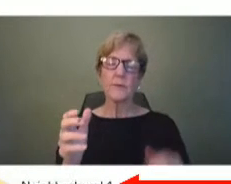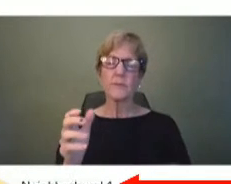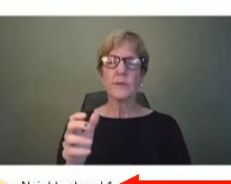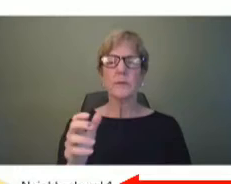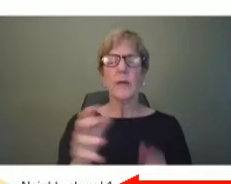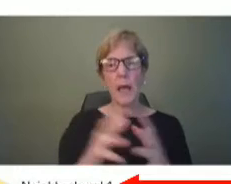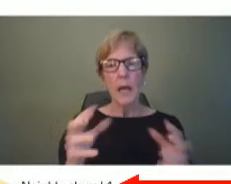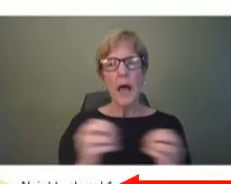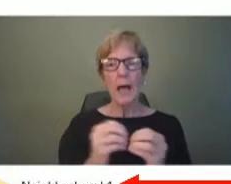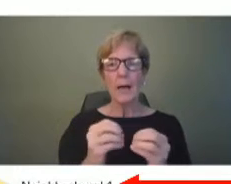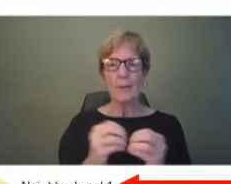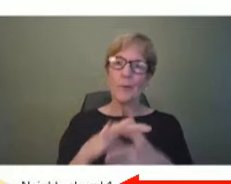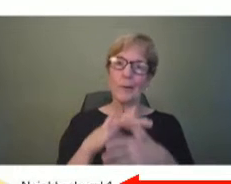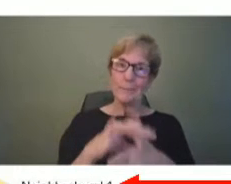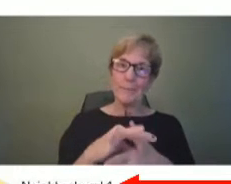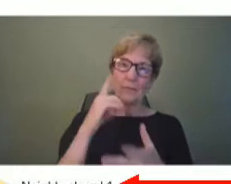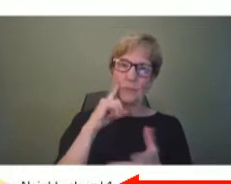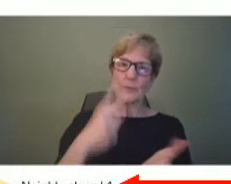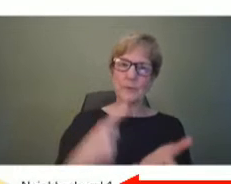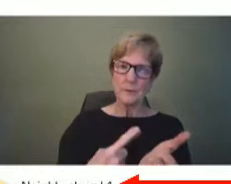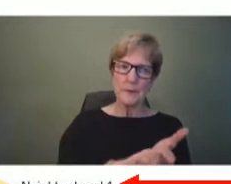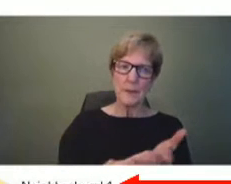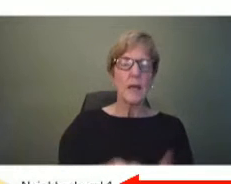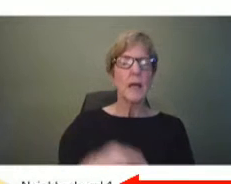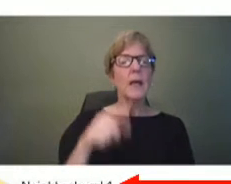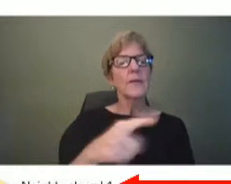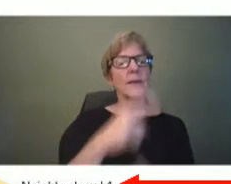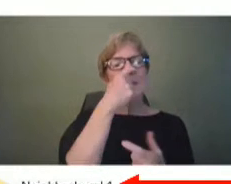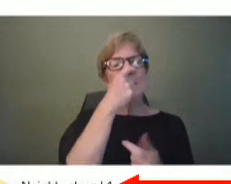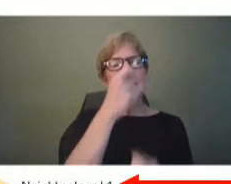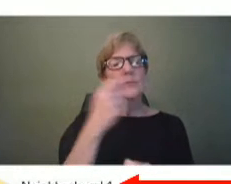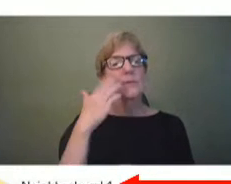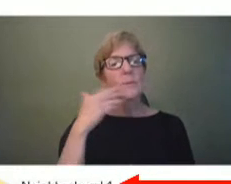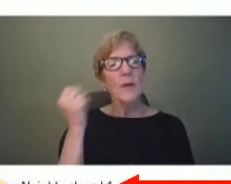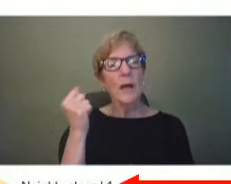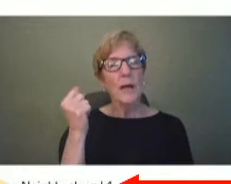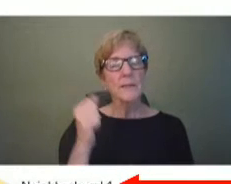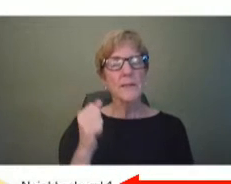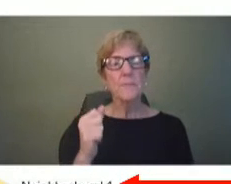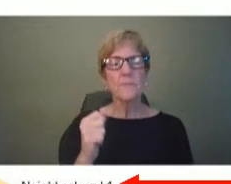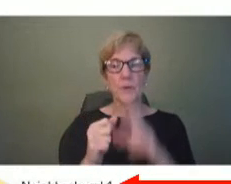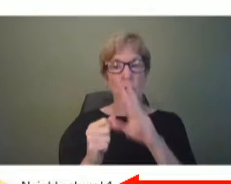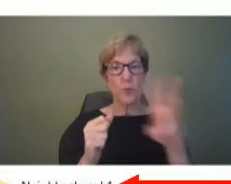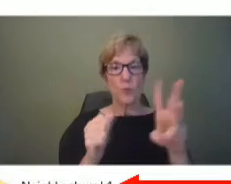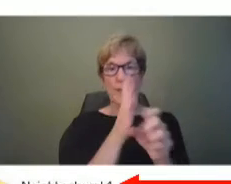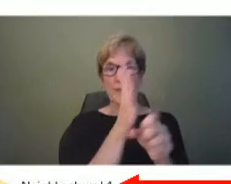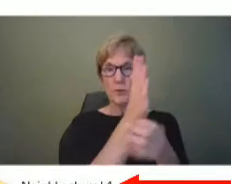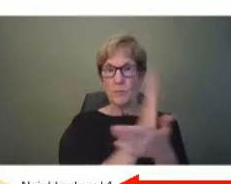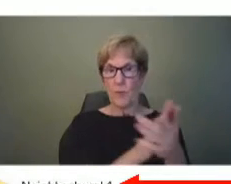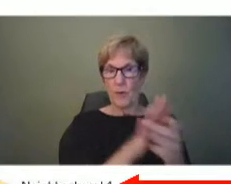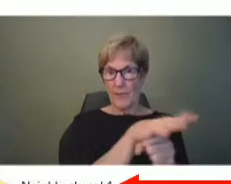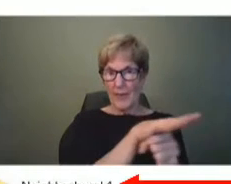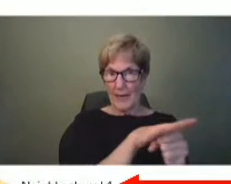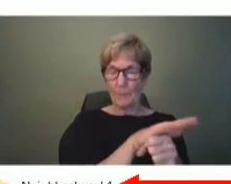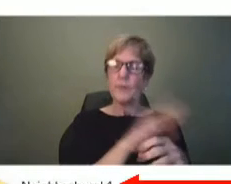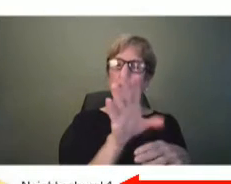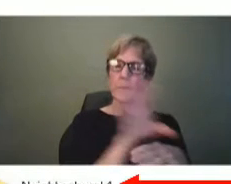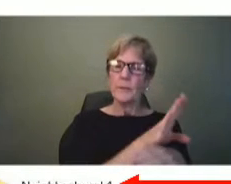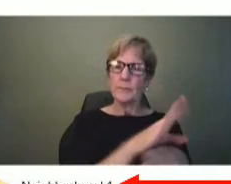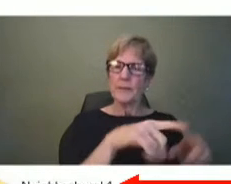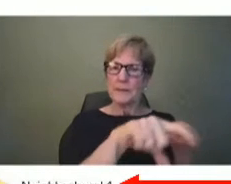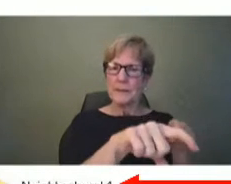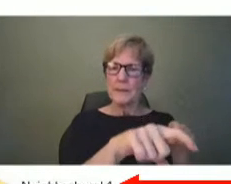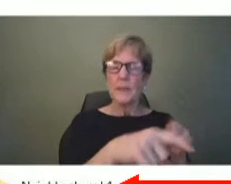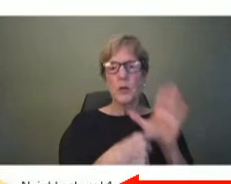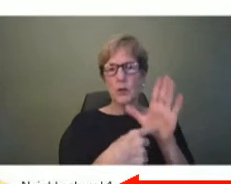meat here to the discussion so this is interesting because the the Western portion of the neighborhood is primarily the business district is shown on the